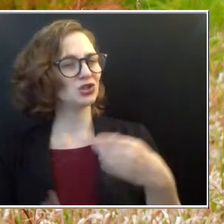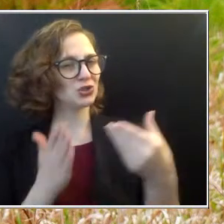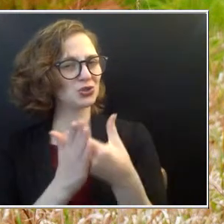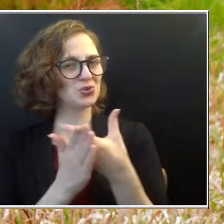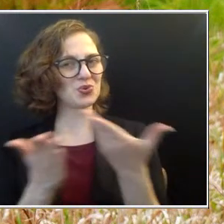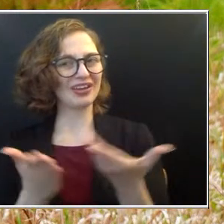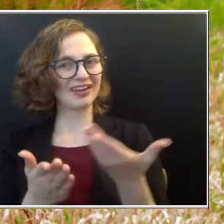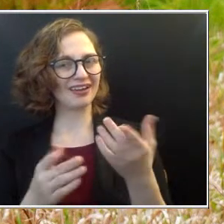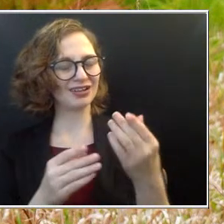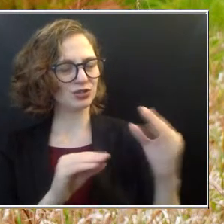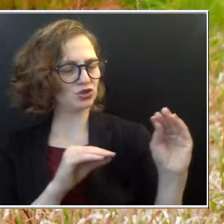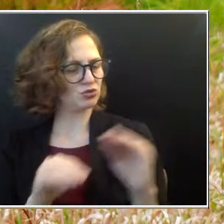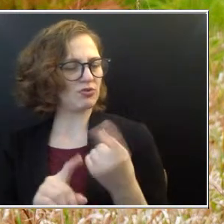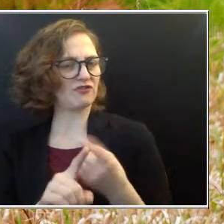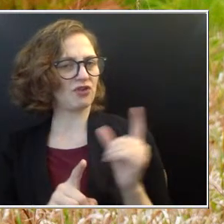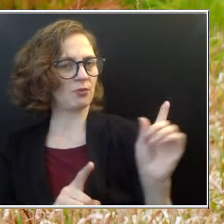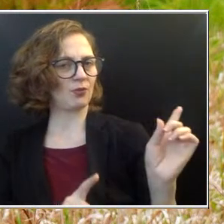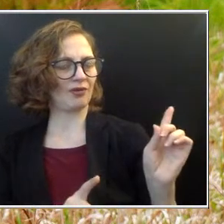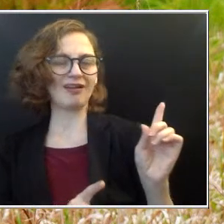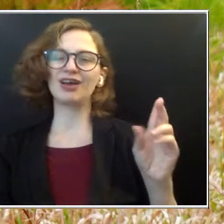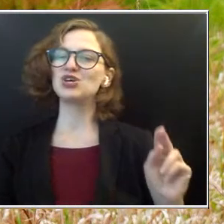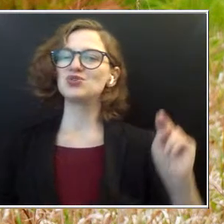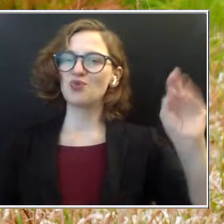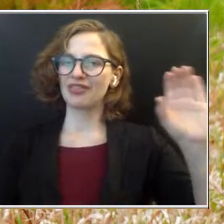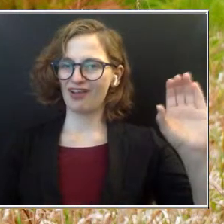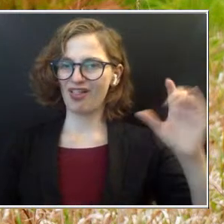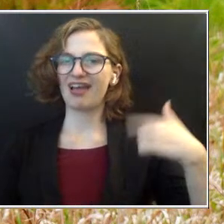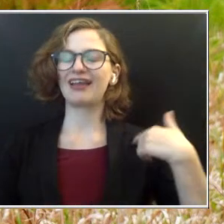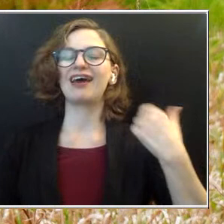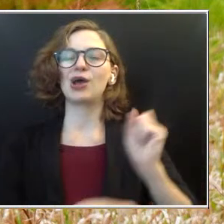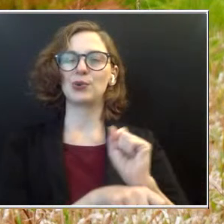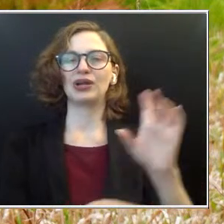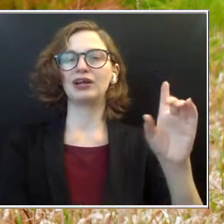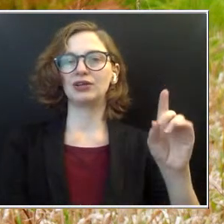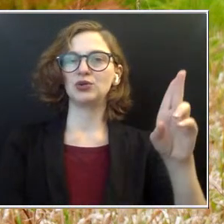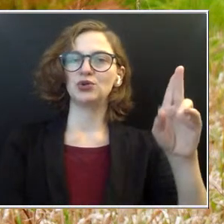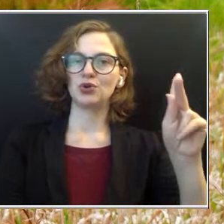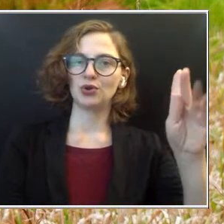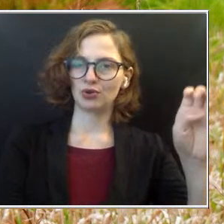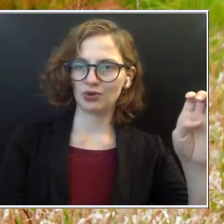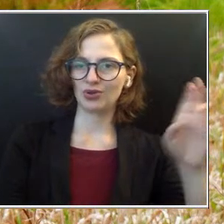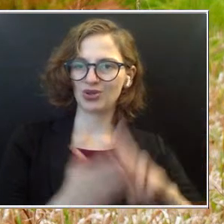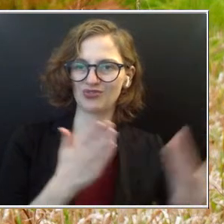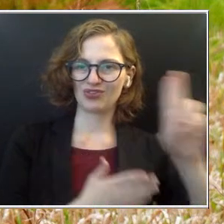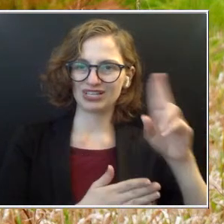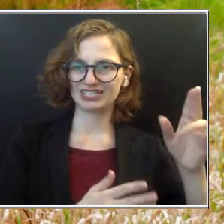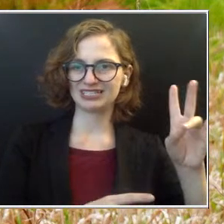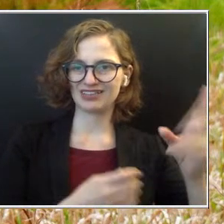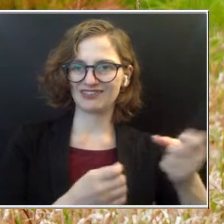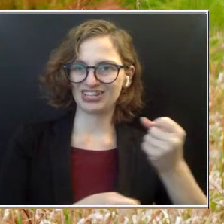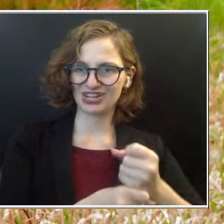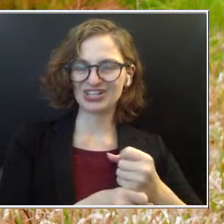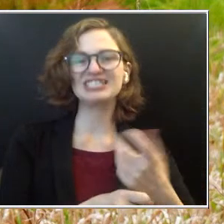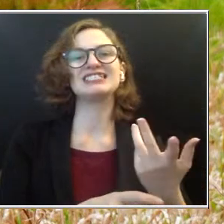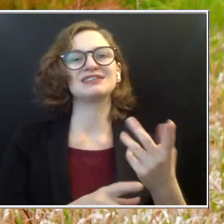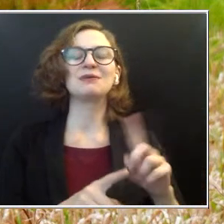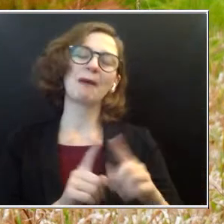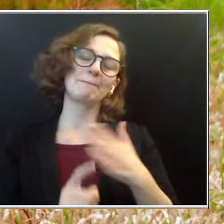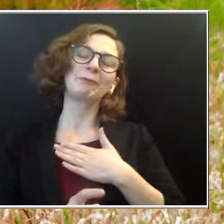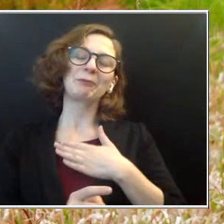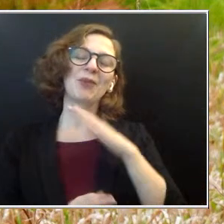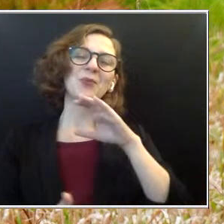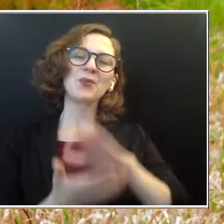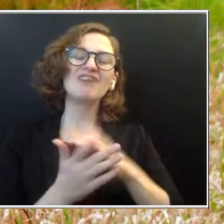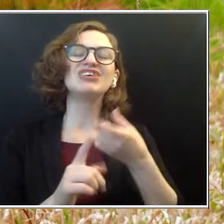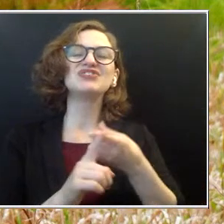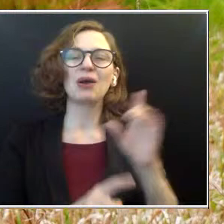was at Duke University for 7 years before coming here, and my wife is from Olathe originally, so we're just happy to be at